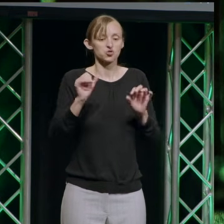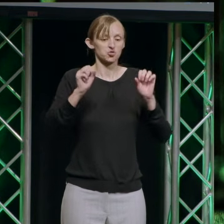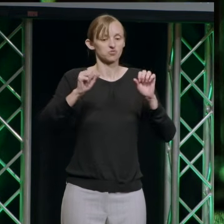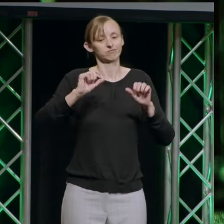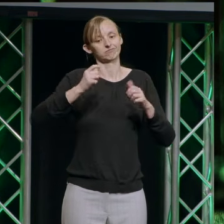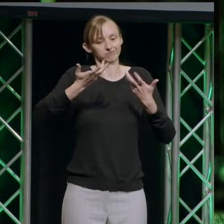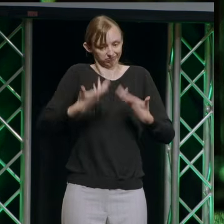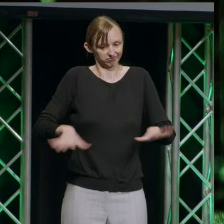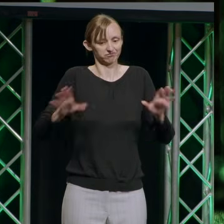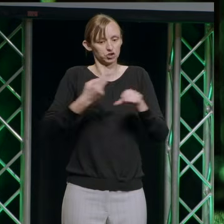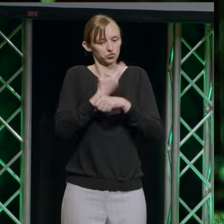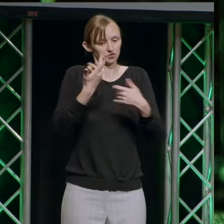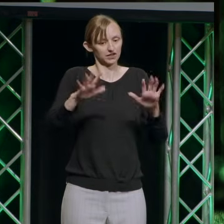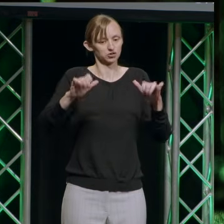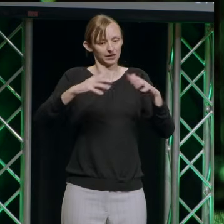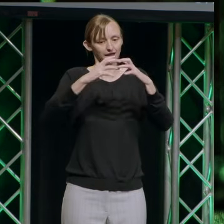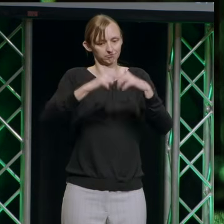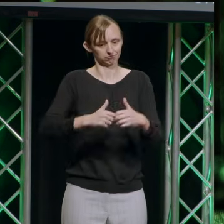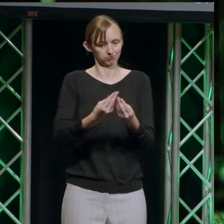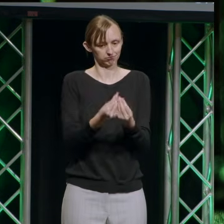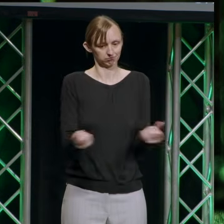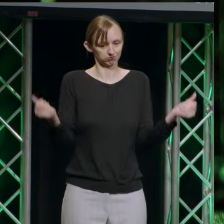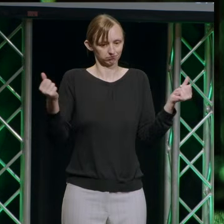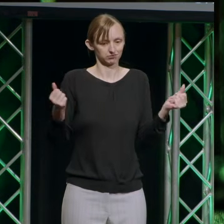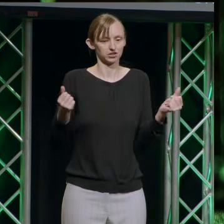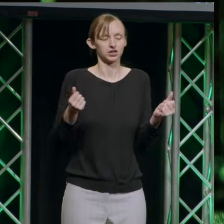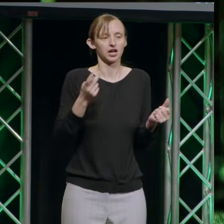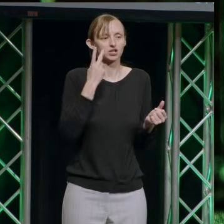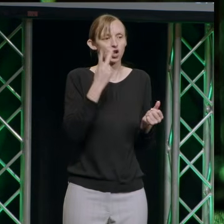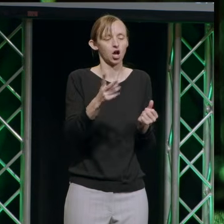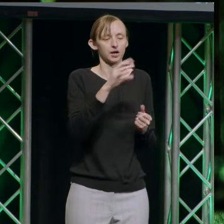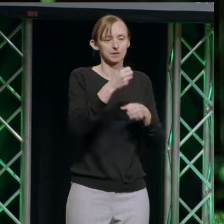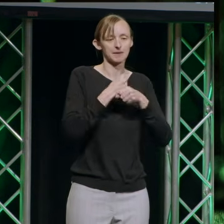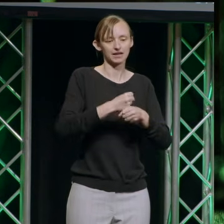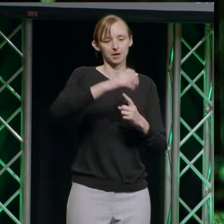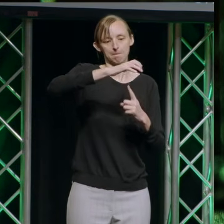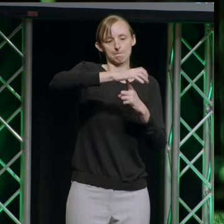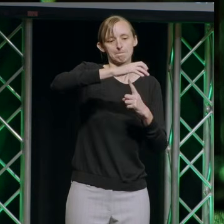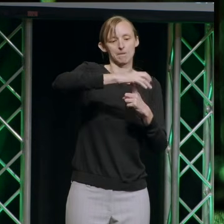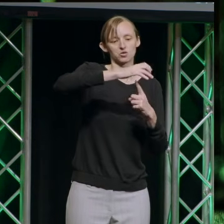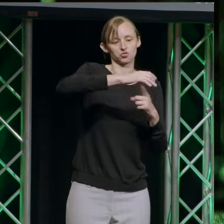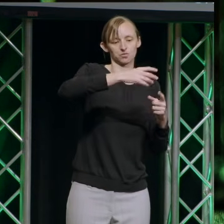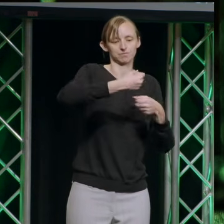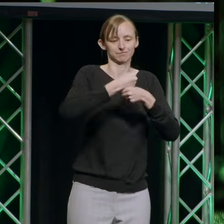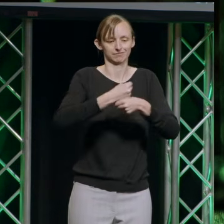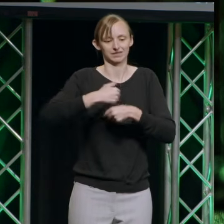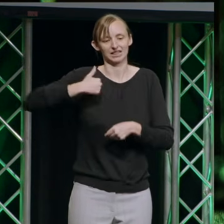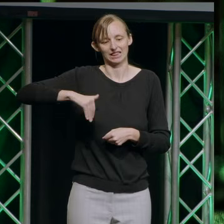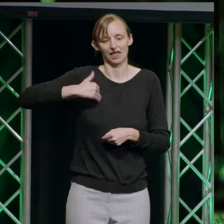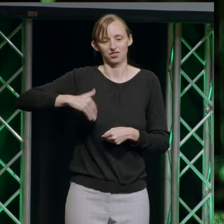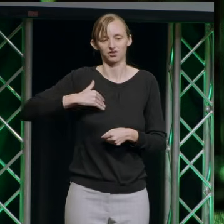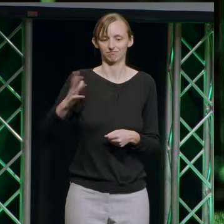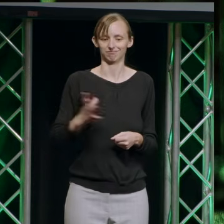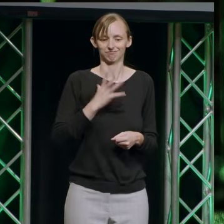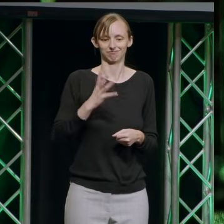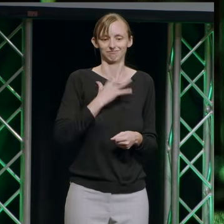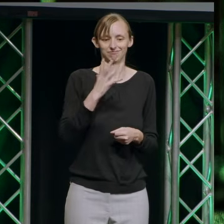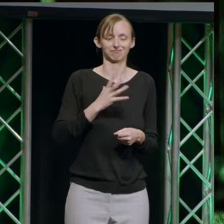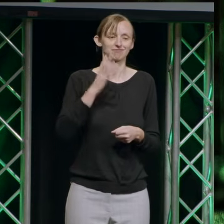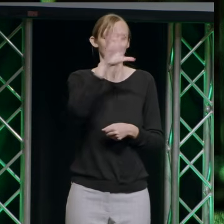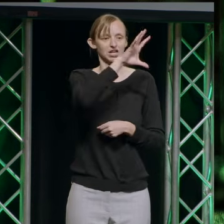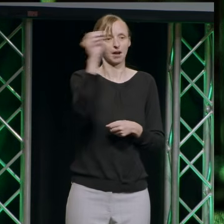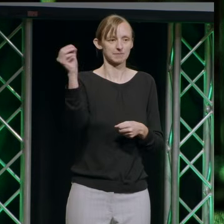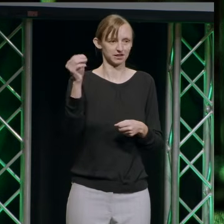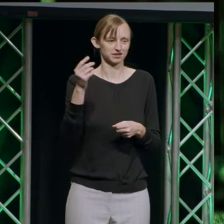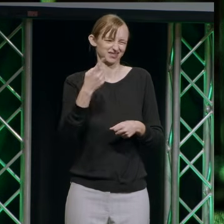there's some inherent challenges. And I saw this company working on mushroom-based leather in California, working with luxury fashion houses. And as a consumer that